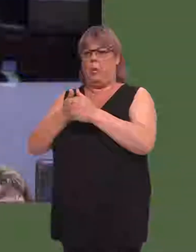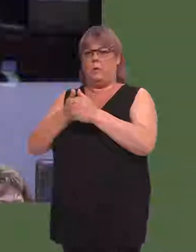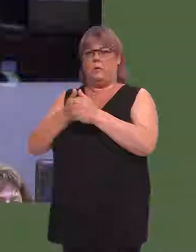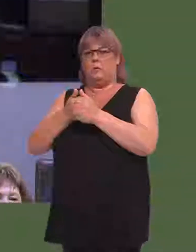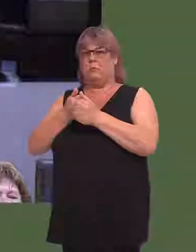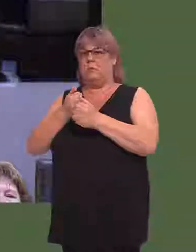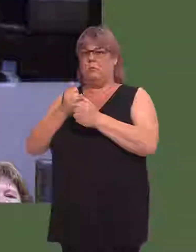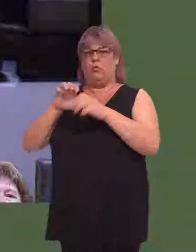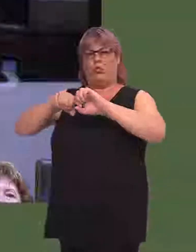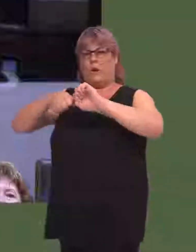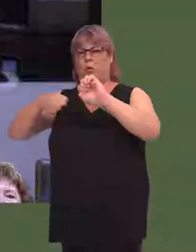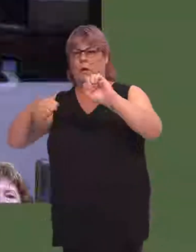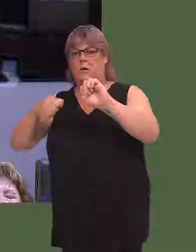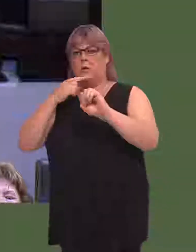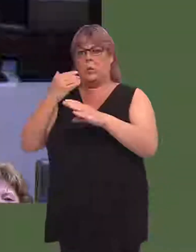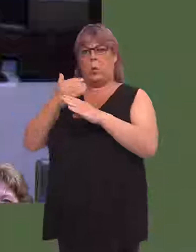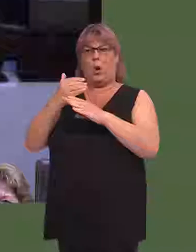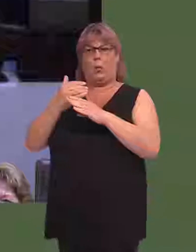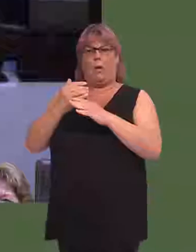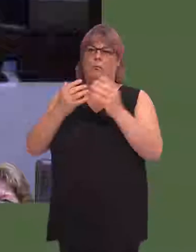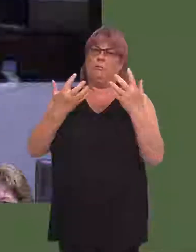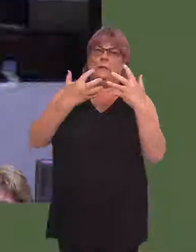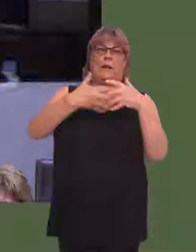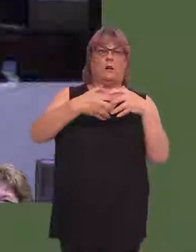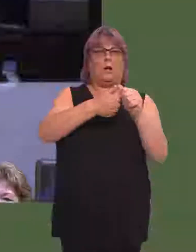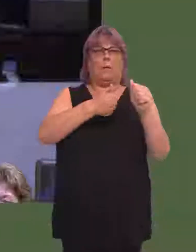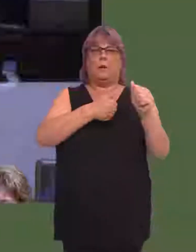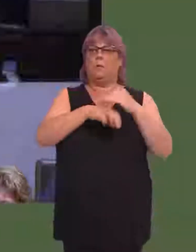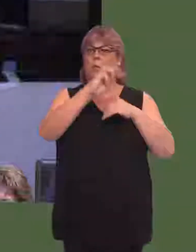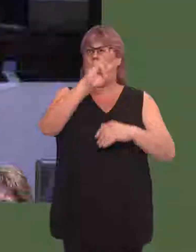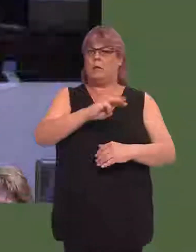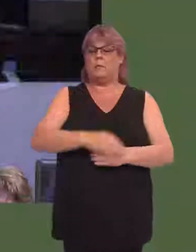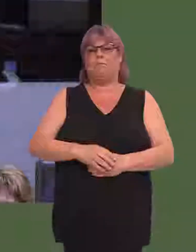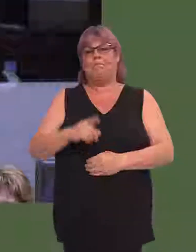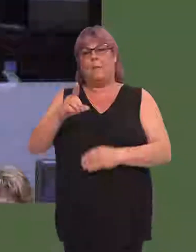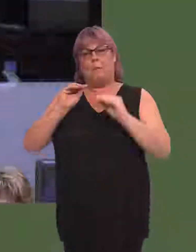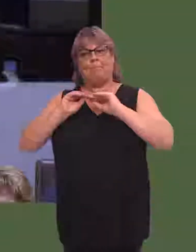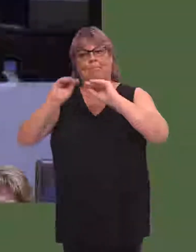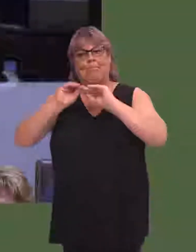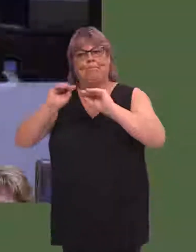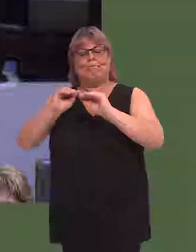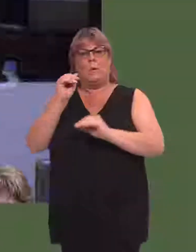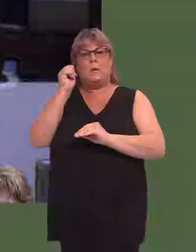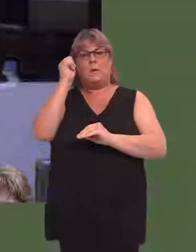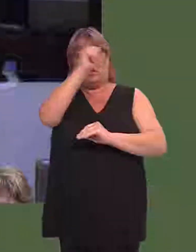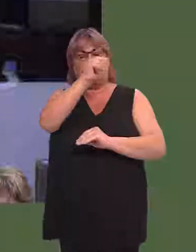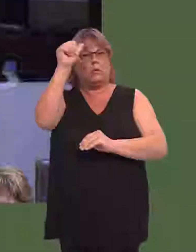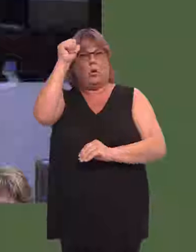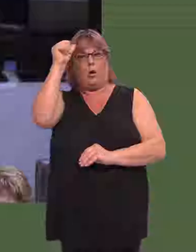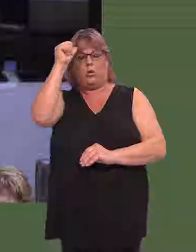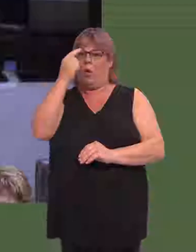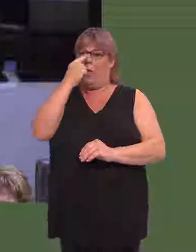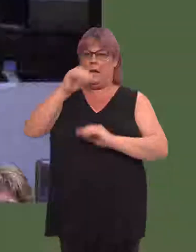graduates to create next generation of high-tech companies based in Wales, by providing the skills and knowledge required to